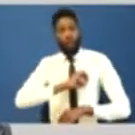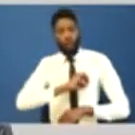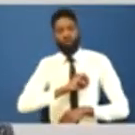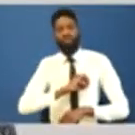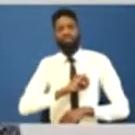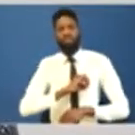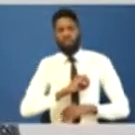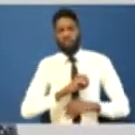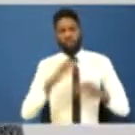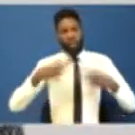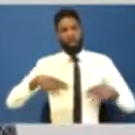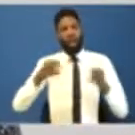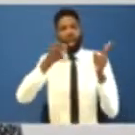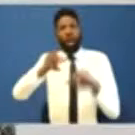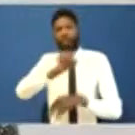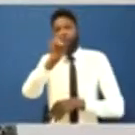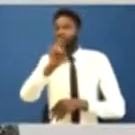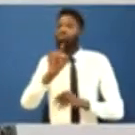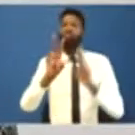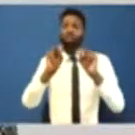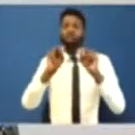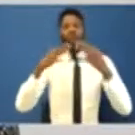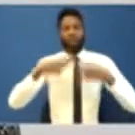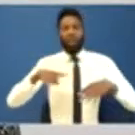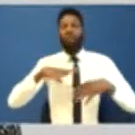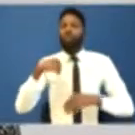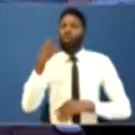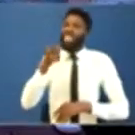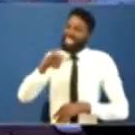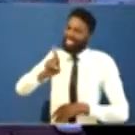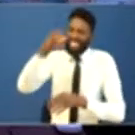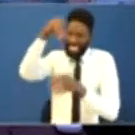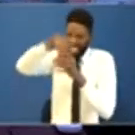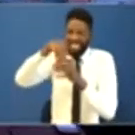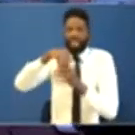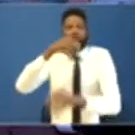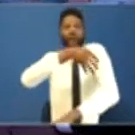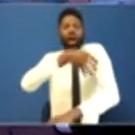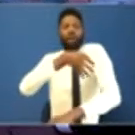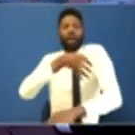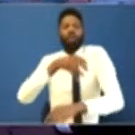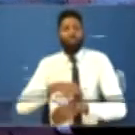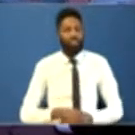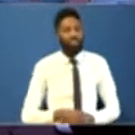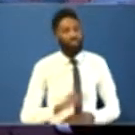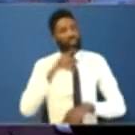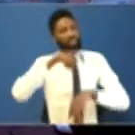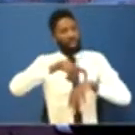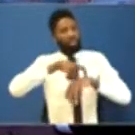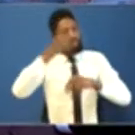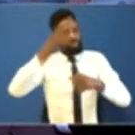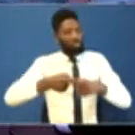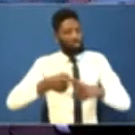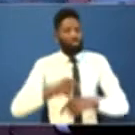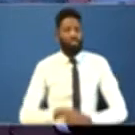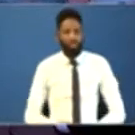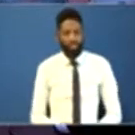person they are owned by people who are already in in positions your time is up